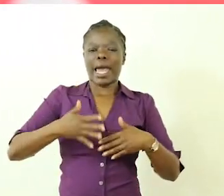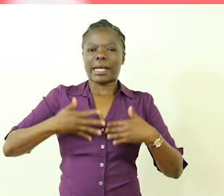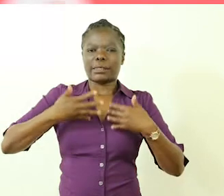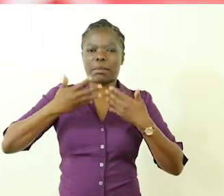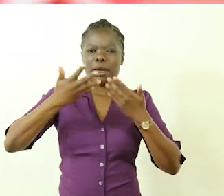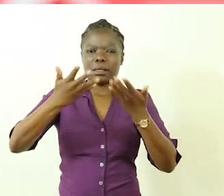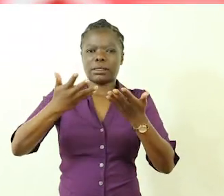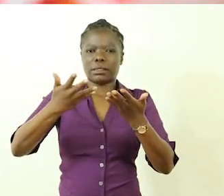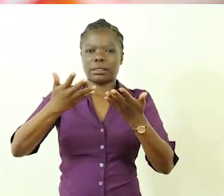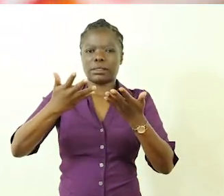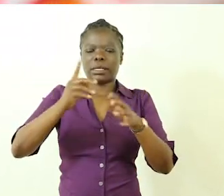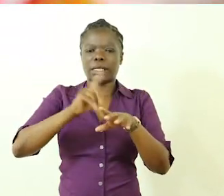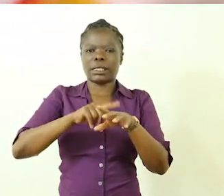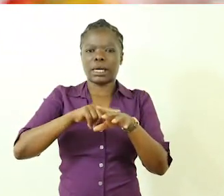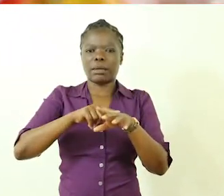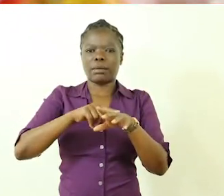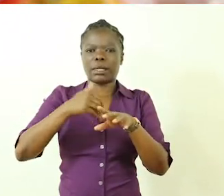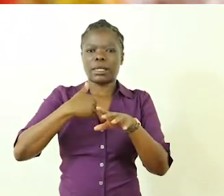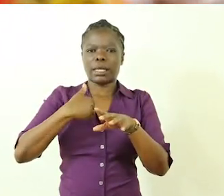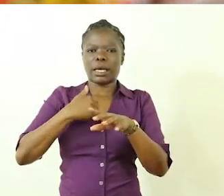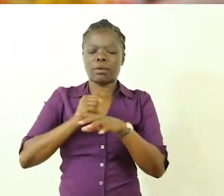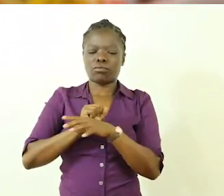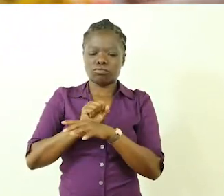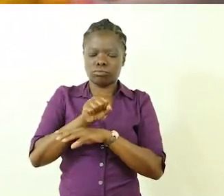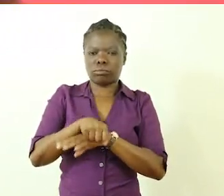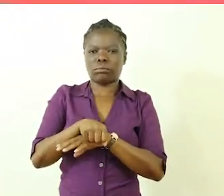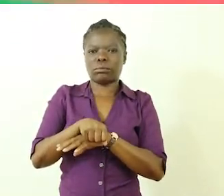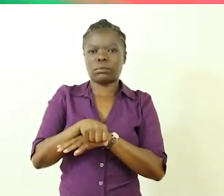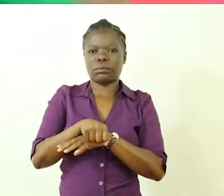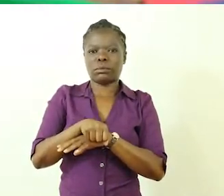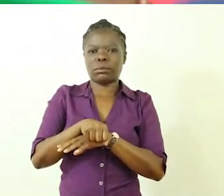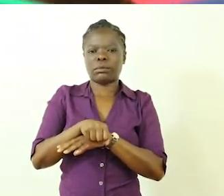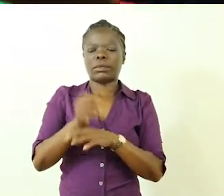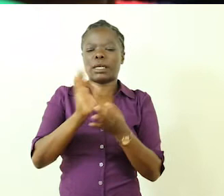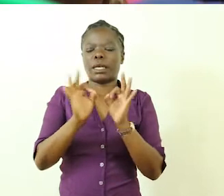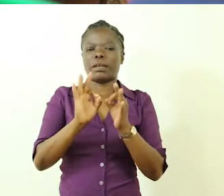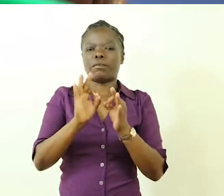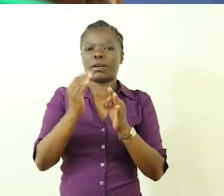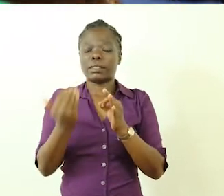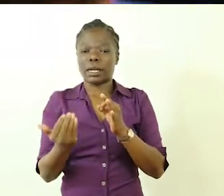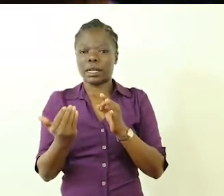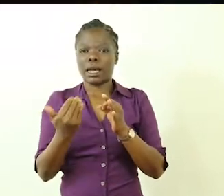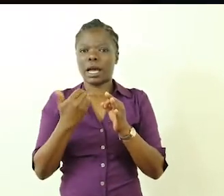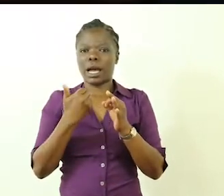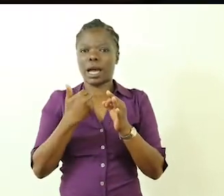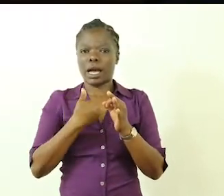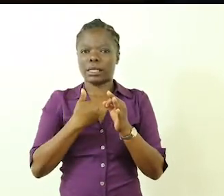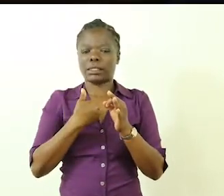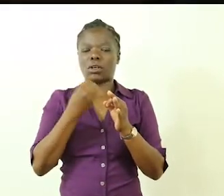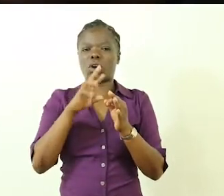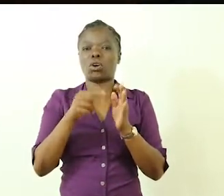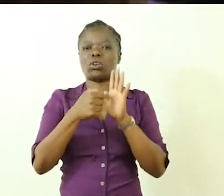express when they have soiled the nappies. If a child has or